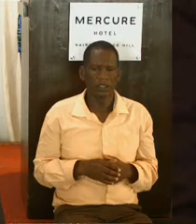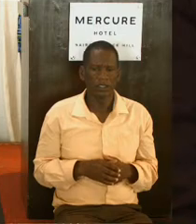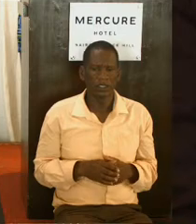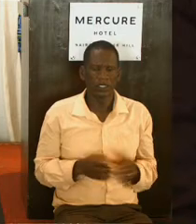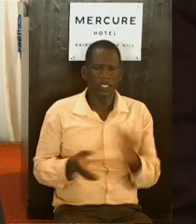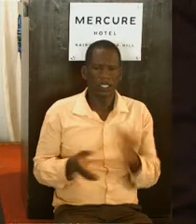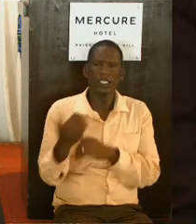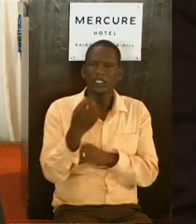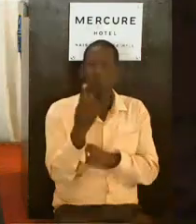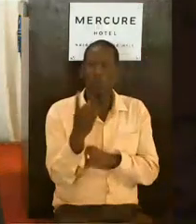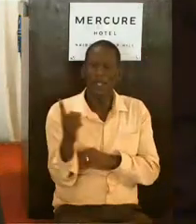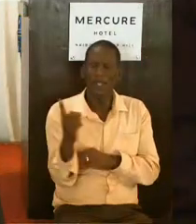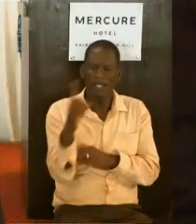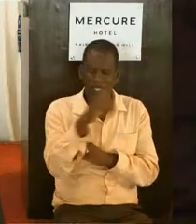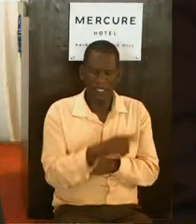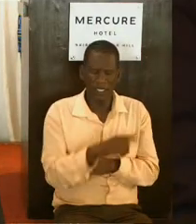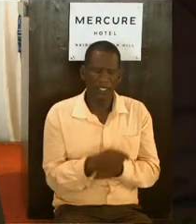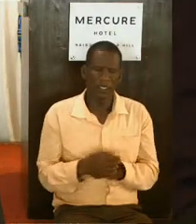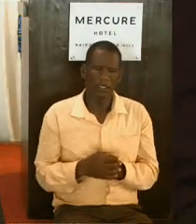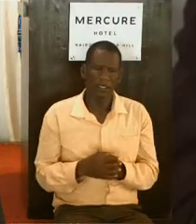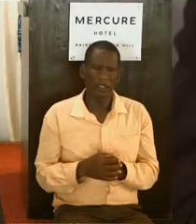in the last 24 hours